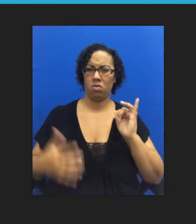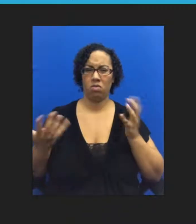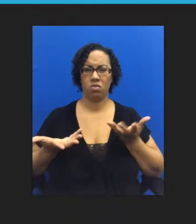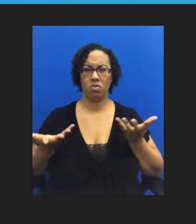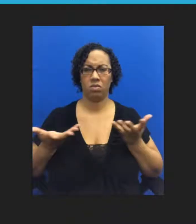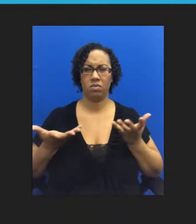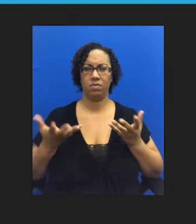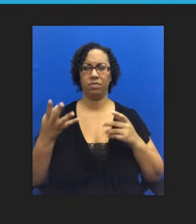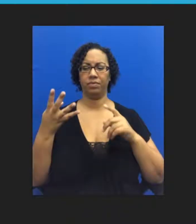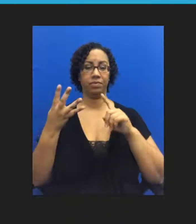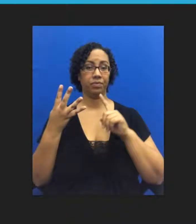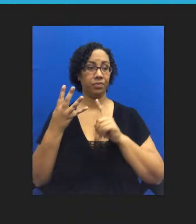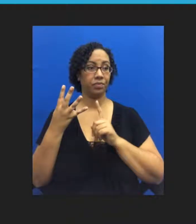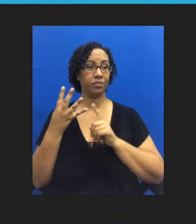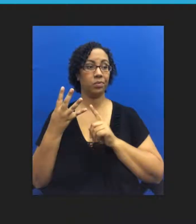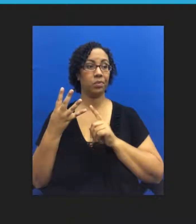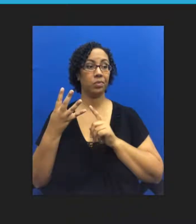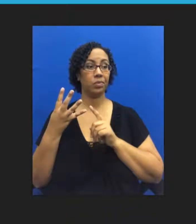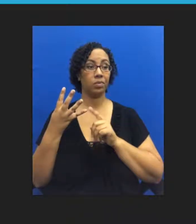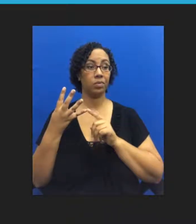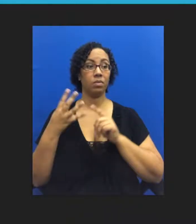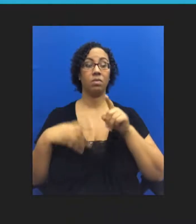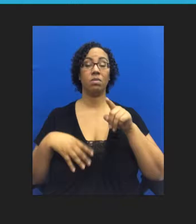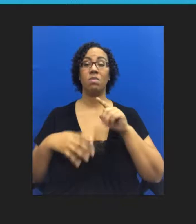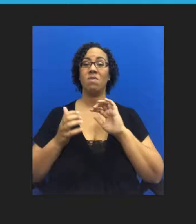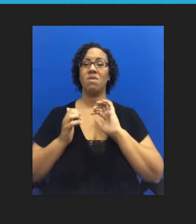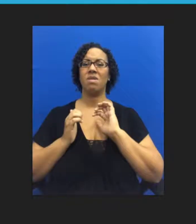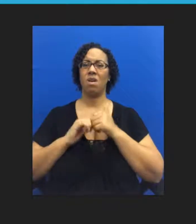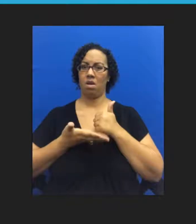What does the assessment look like?